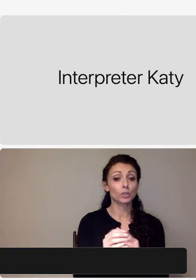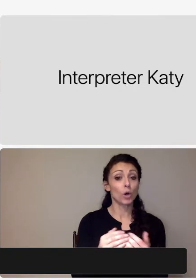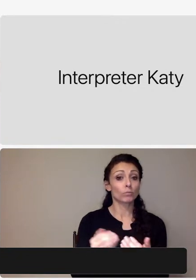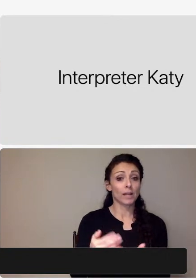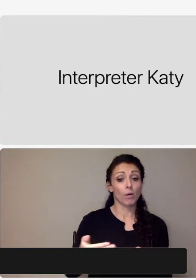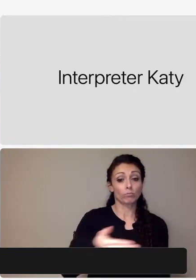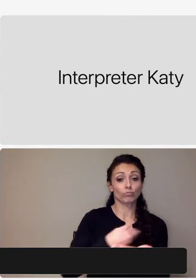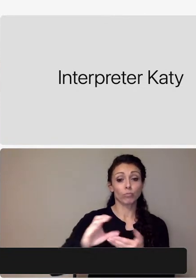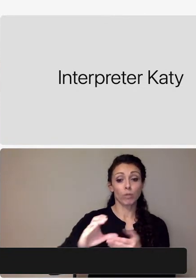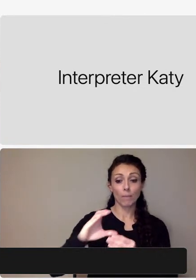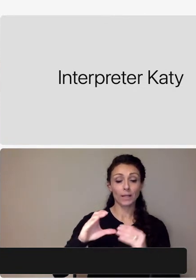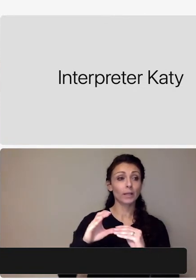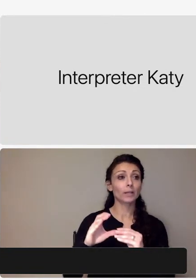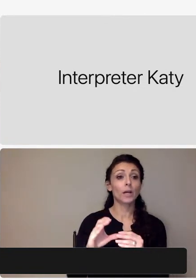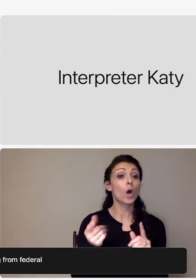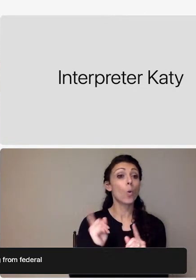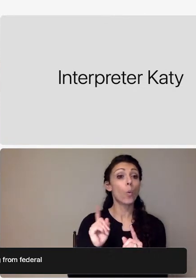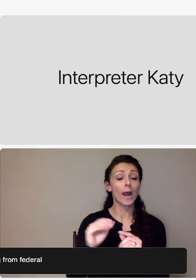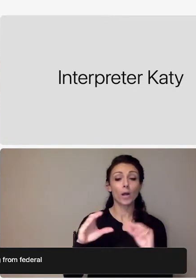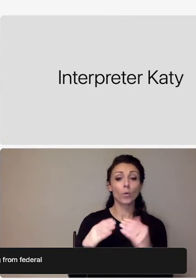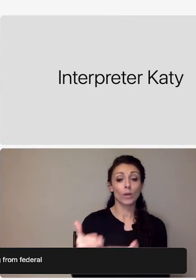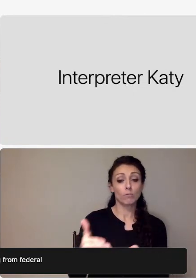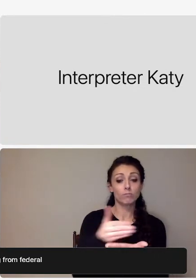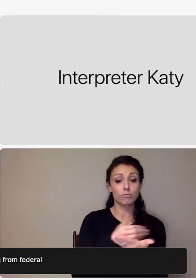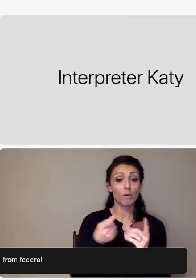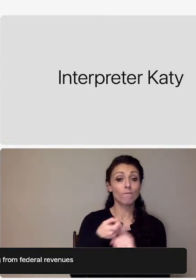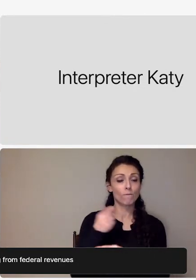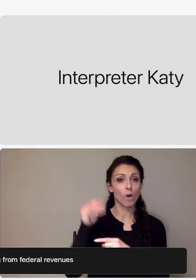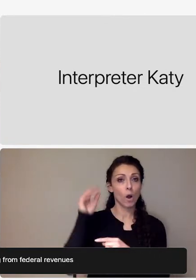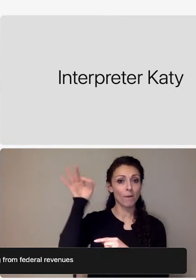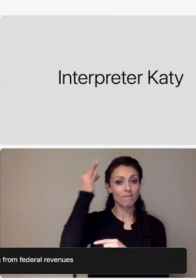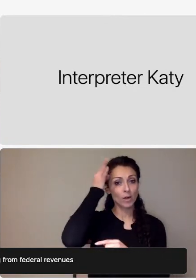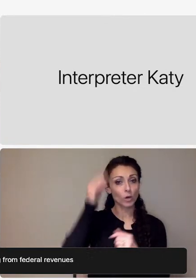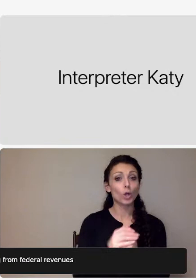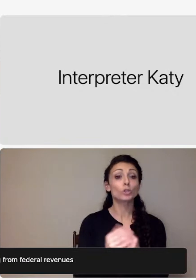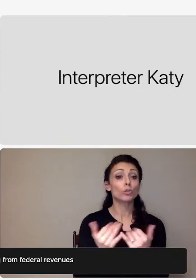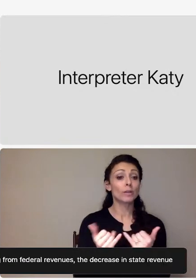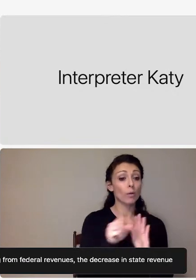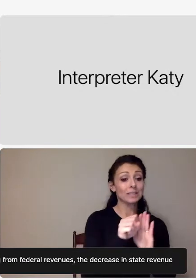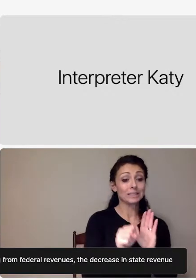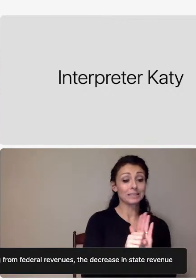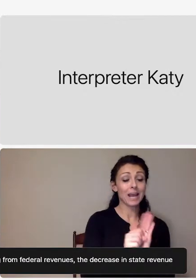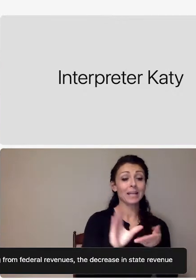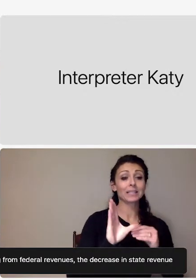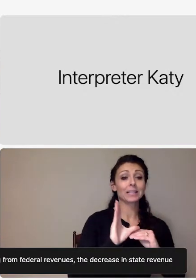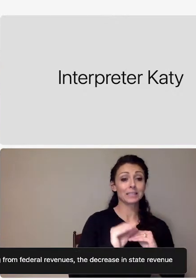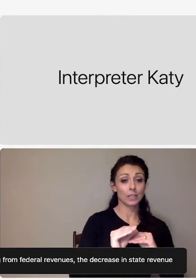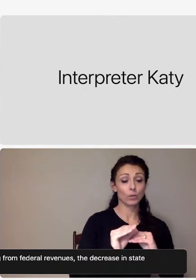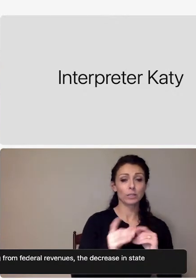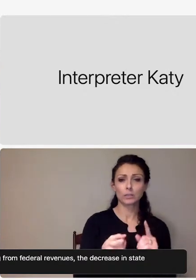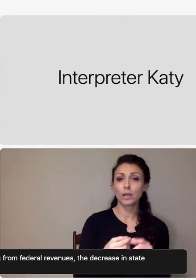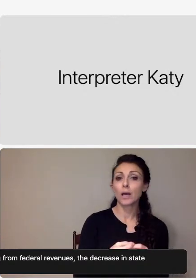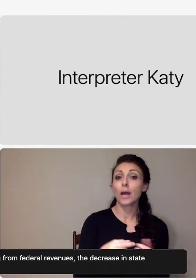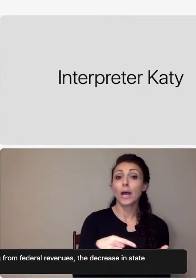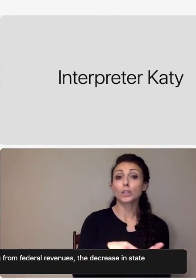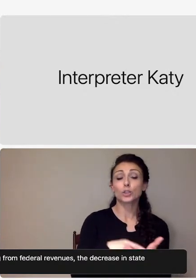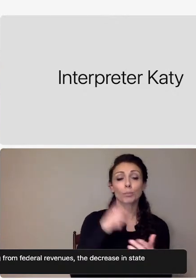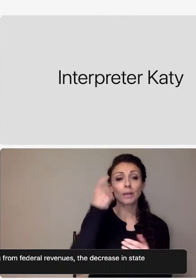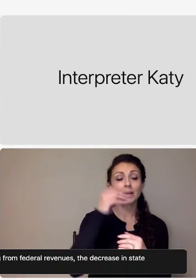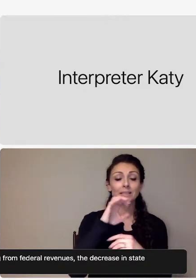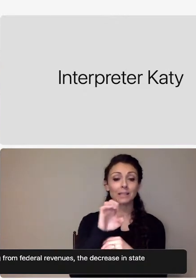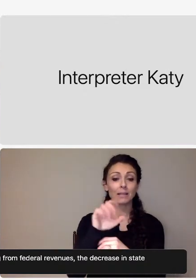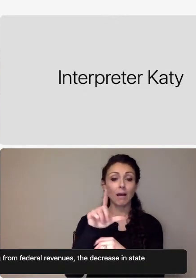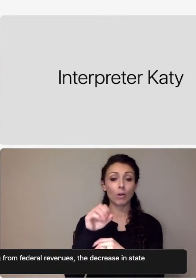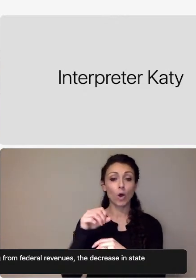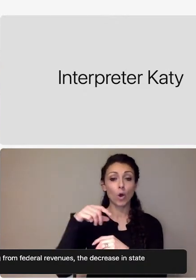now coming from federal revenues the decrease in state revenue seen here is due to the portion of eog